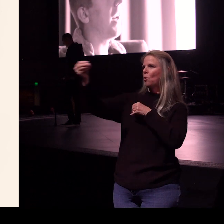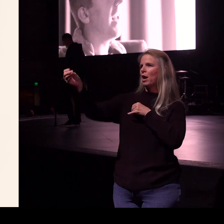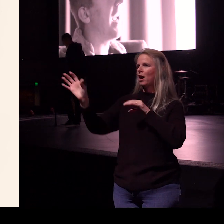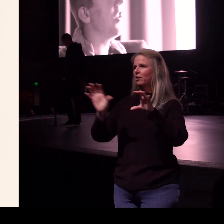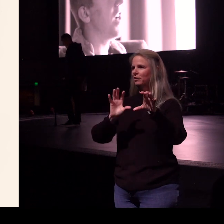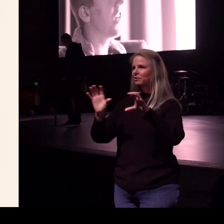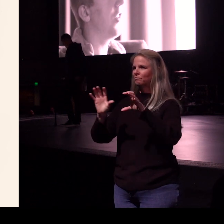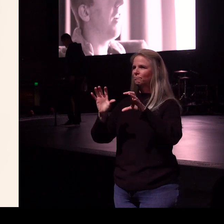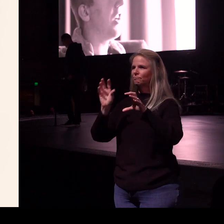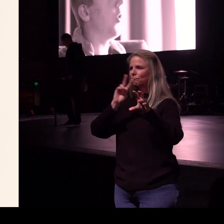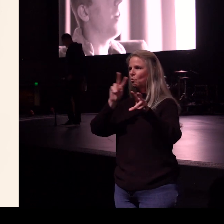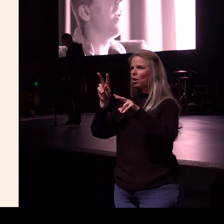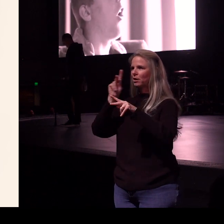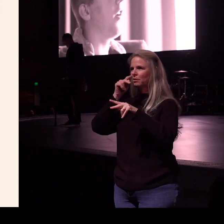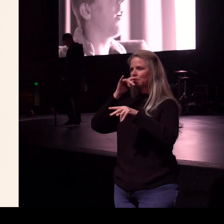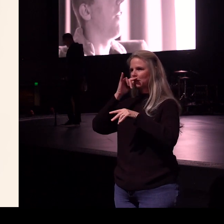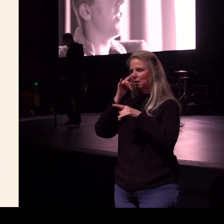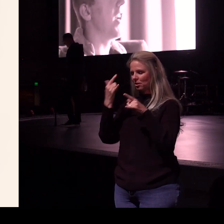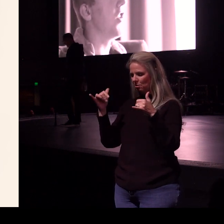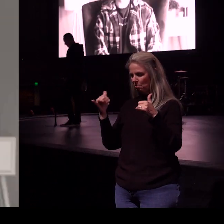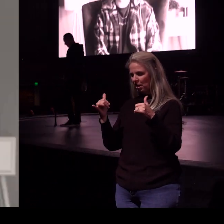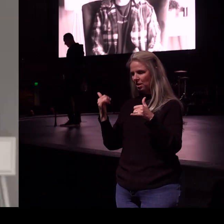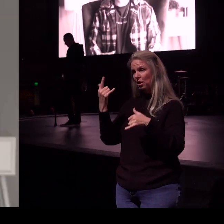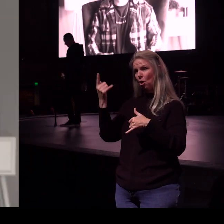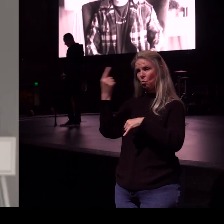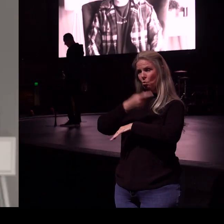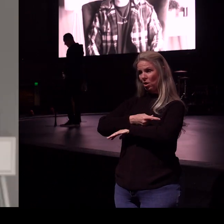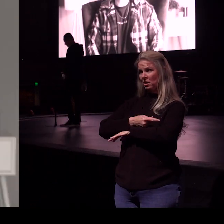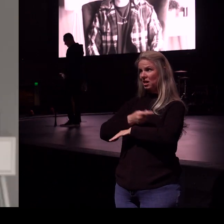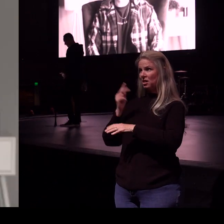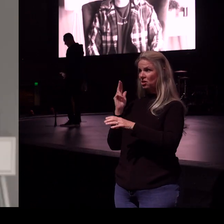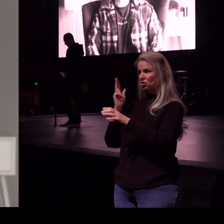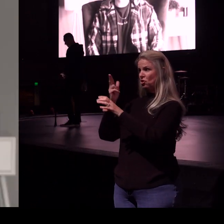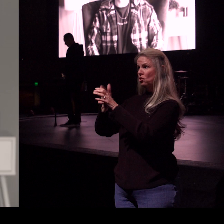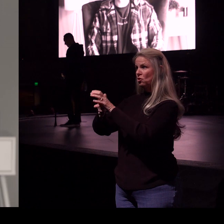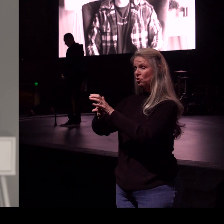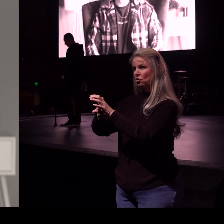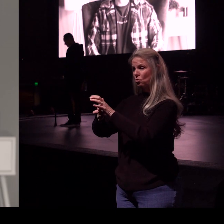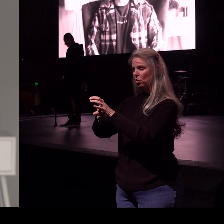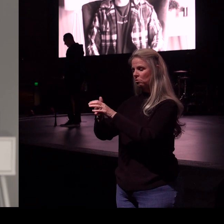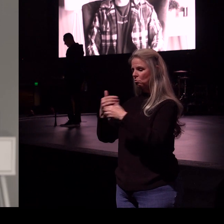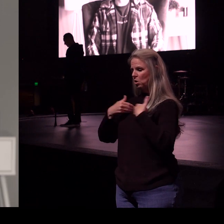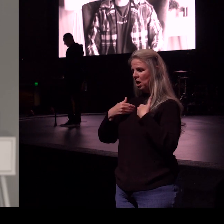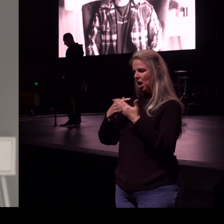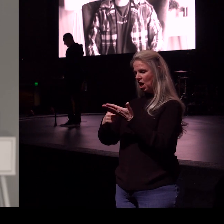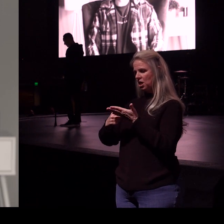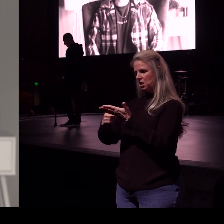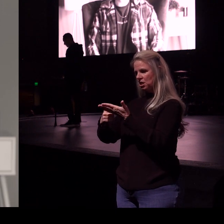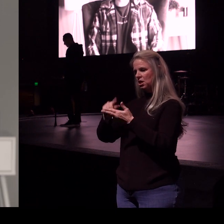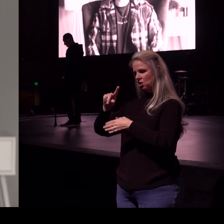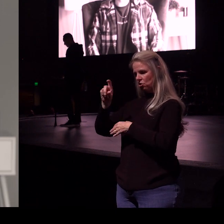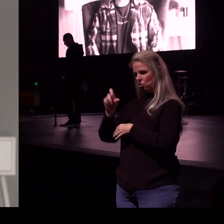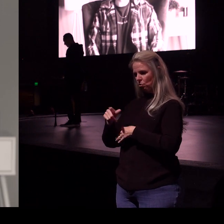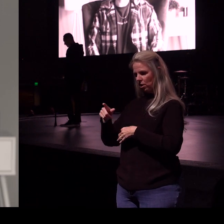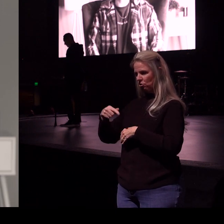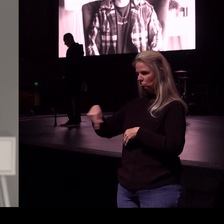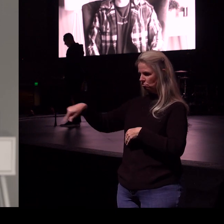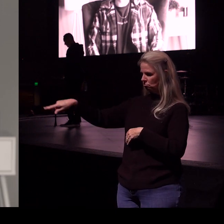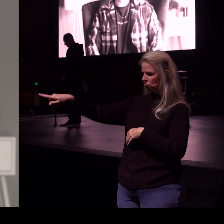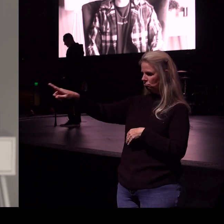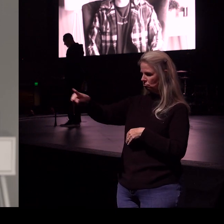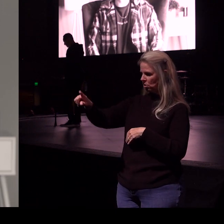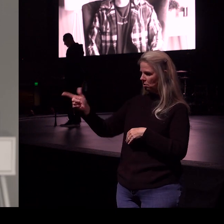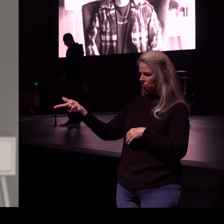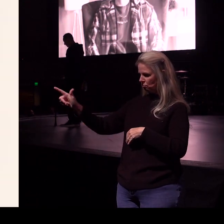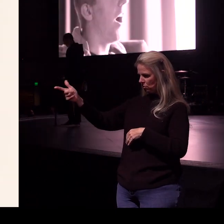one morning and she actually like joined in on our conversation. And I remember we had a discussion question and we all went around the table answering